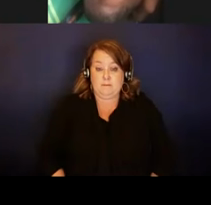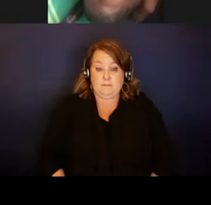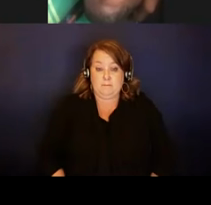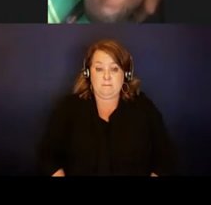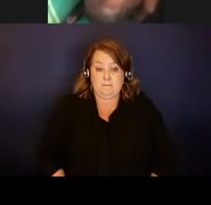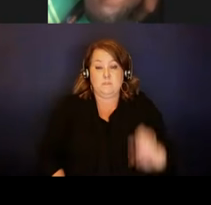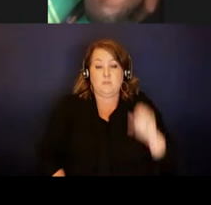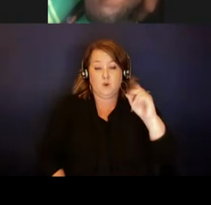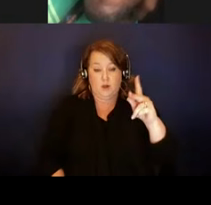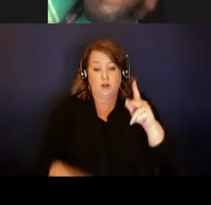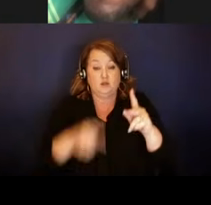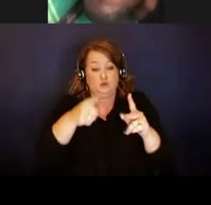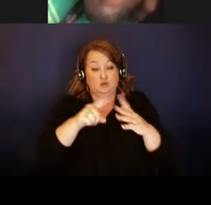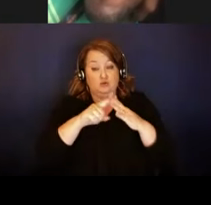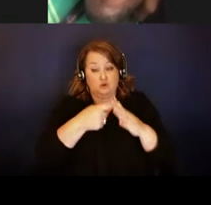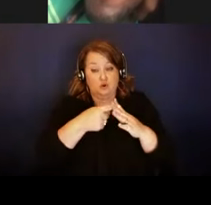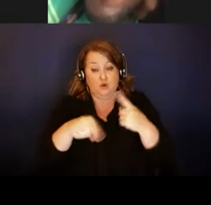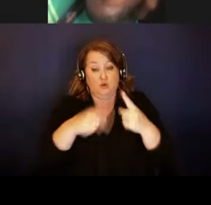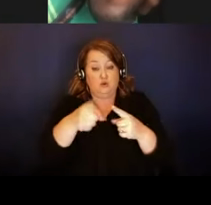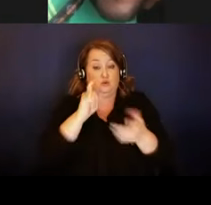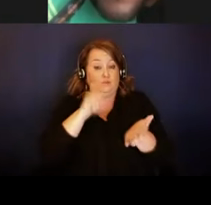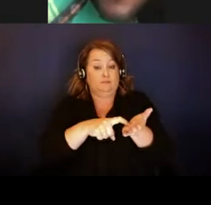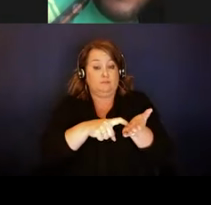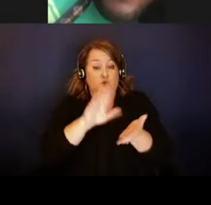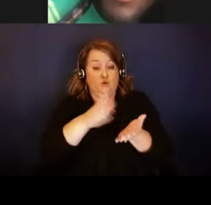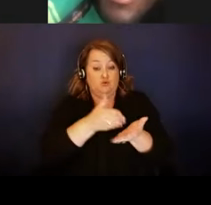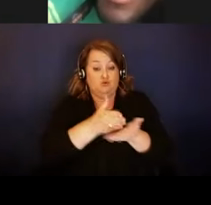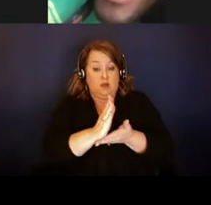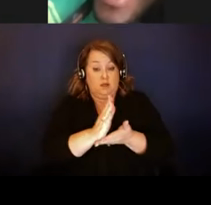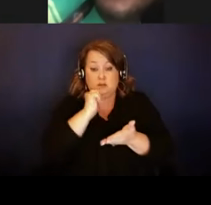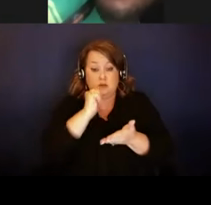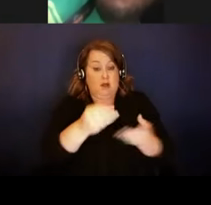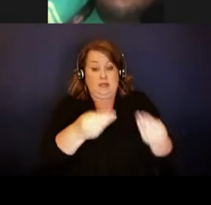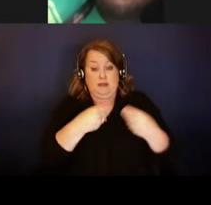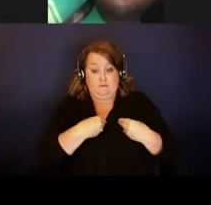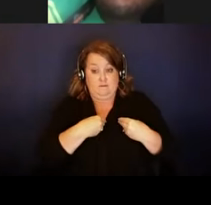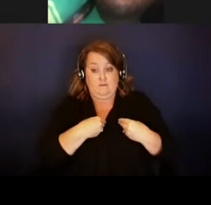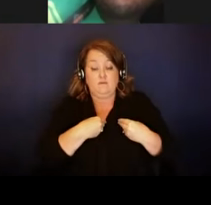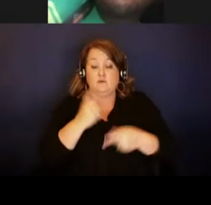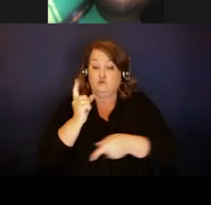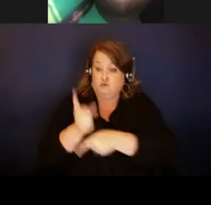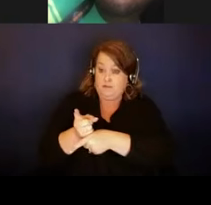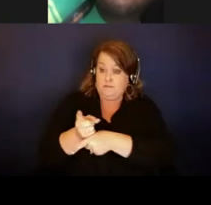Okay, so you started when you found out that your rights weren't given to you? Yes.